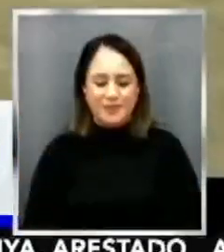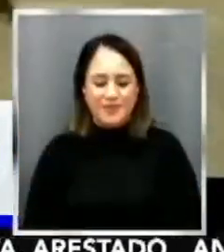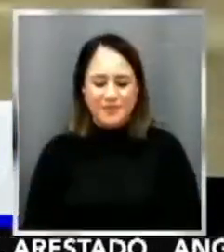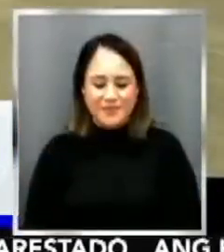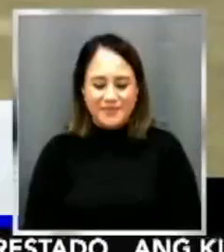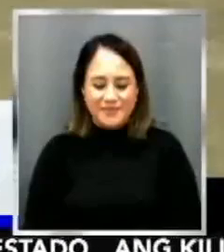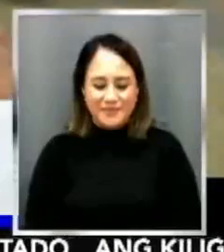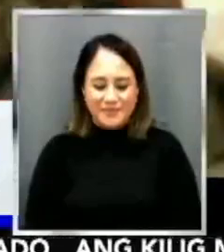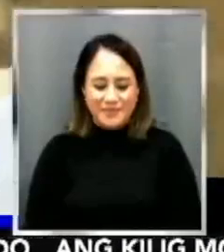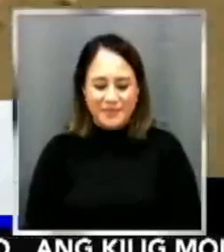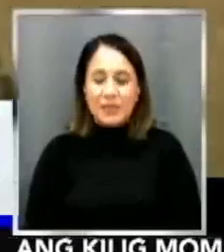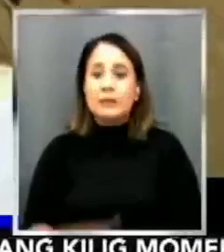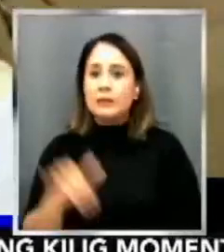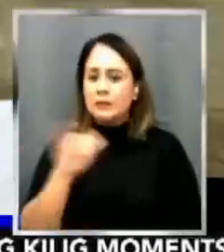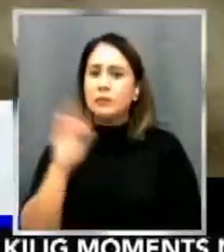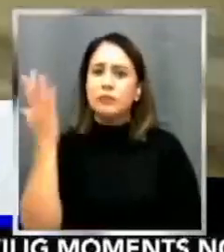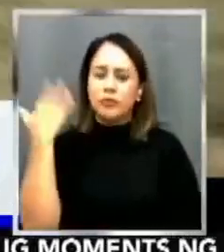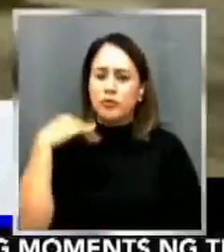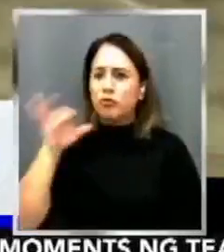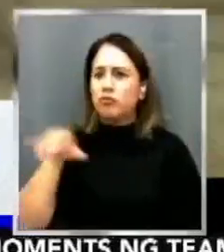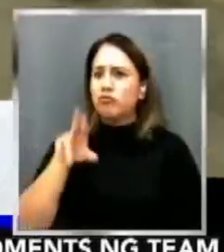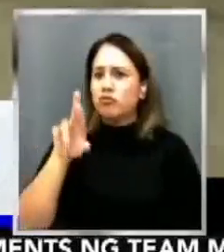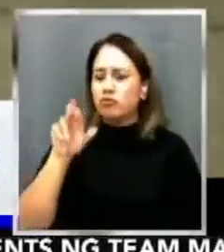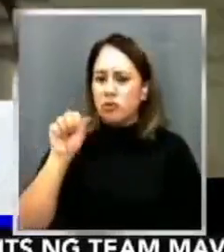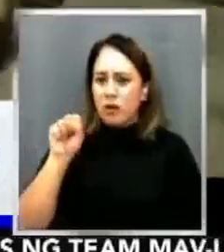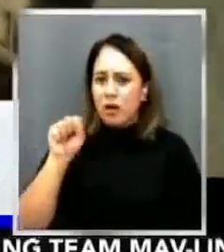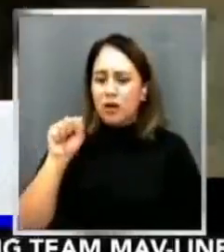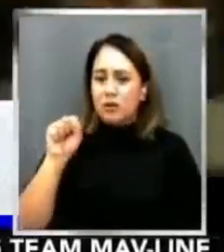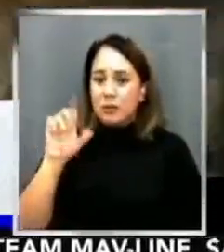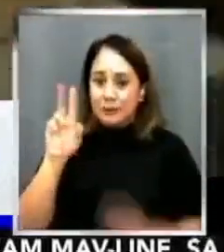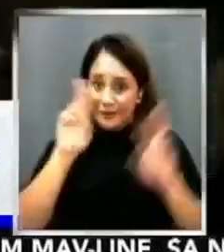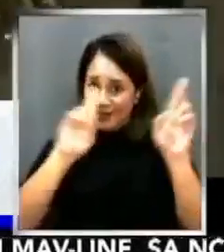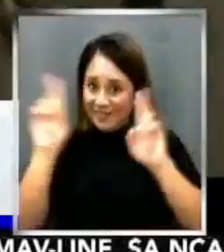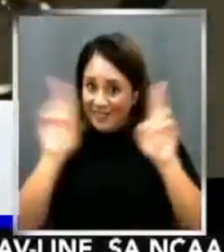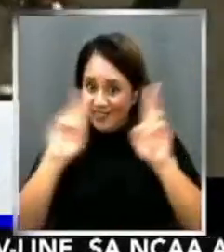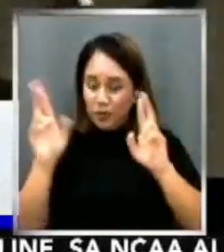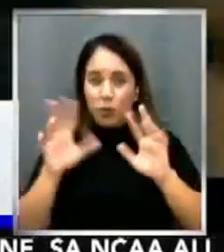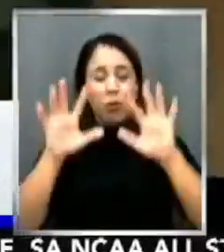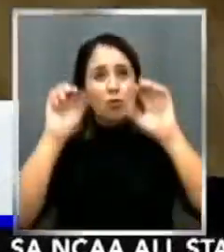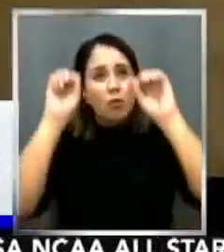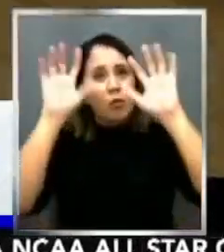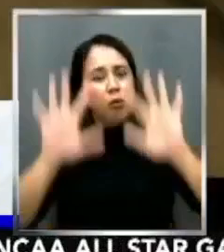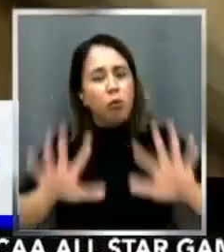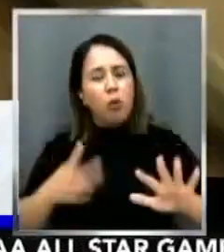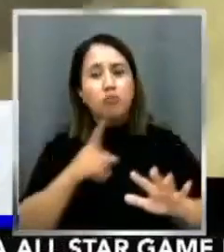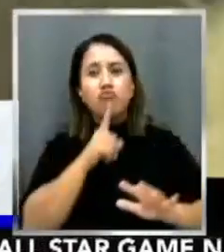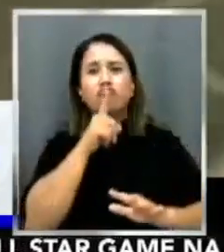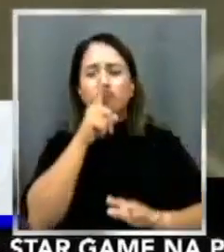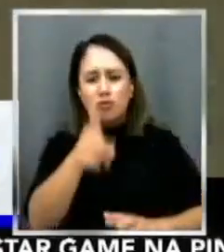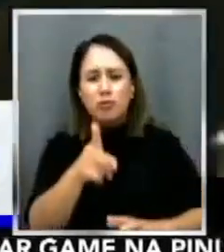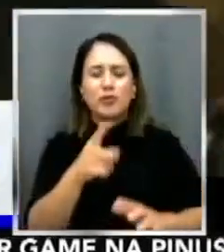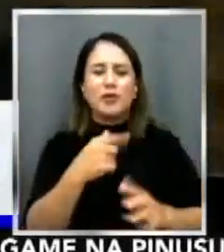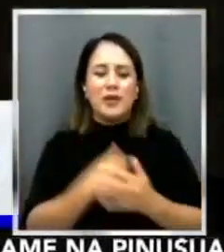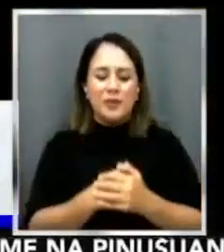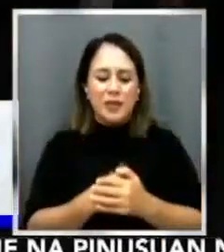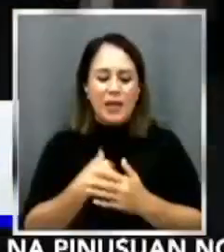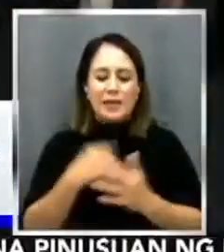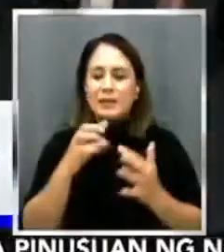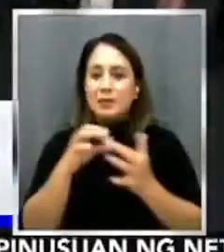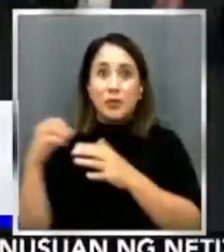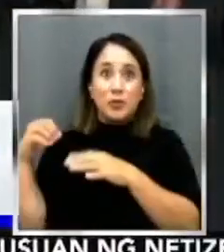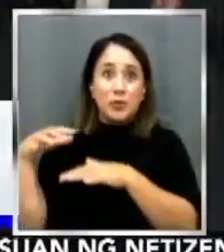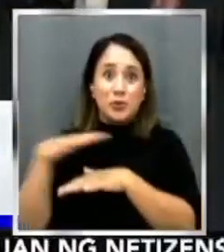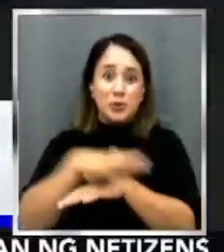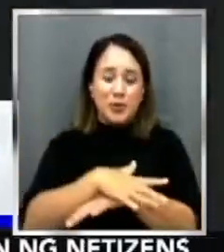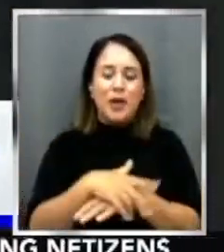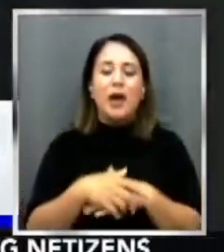Tulad ng mga nagdaang Jurassic Park films, maghanda na raw na mamangha sa makatotohanan ng animatronics at special effects.